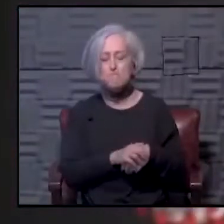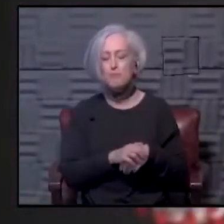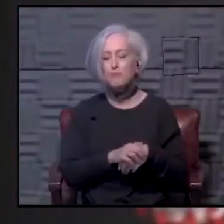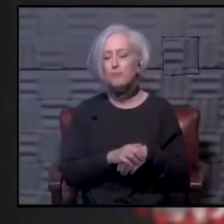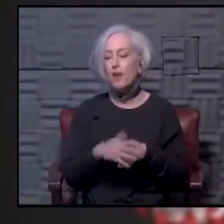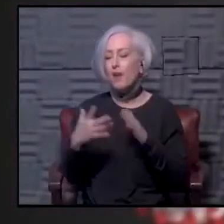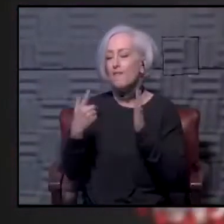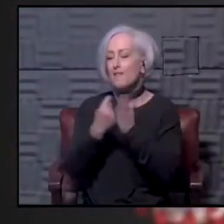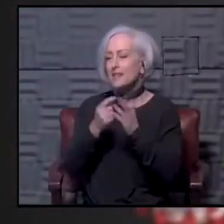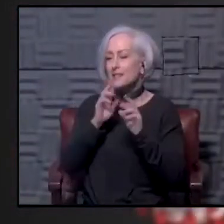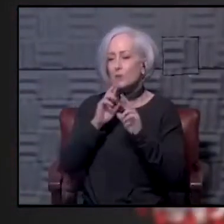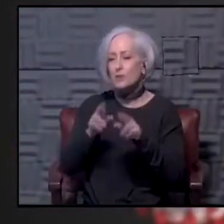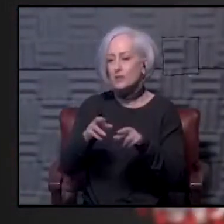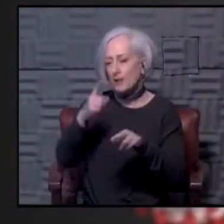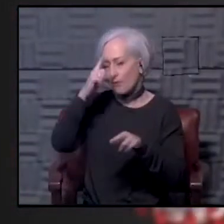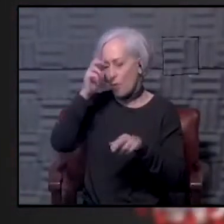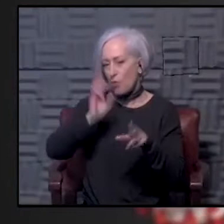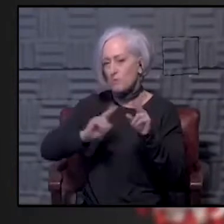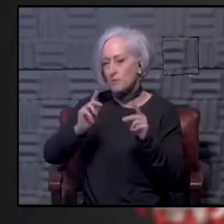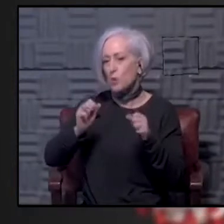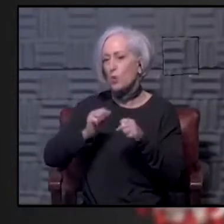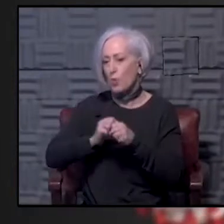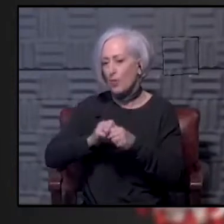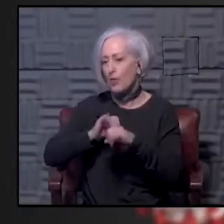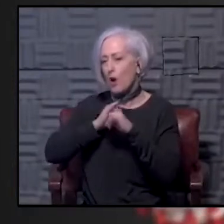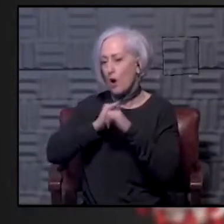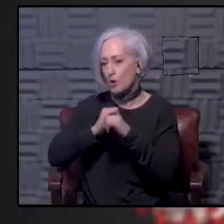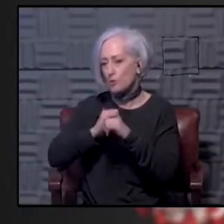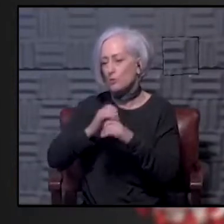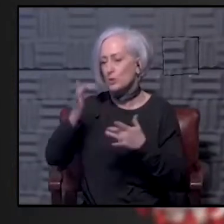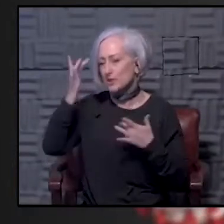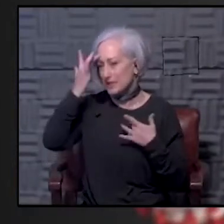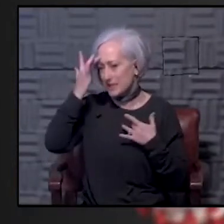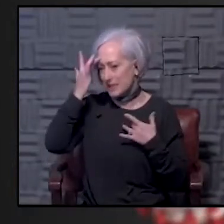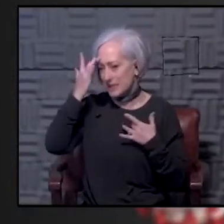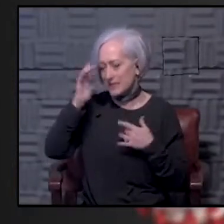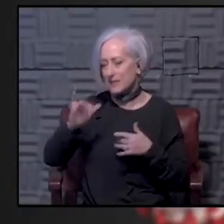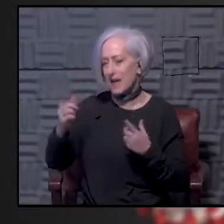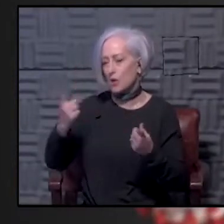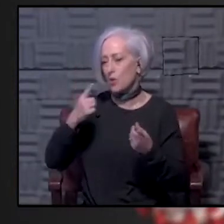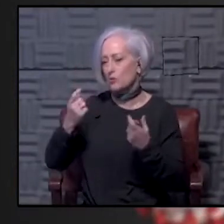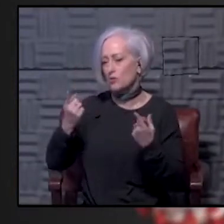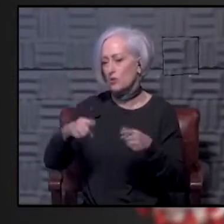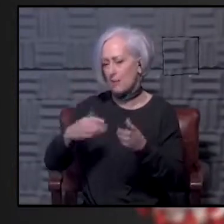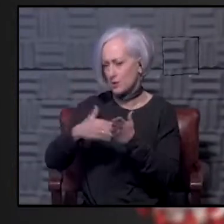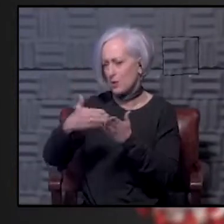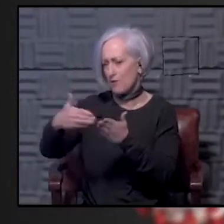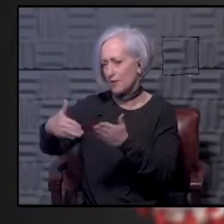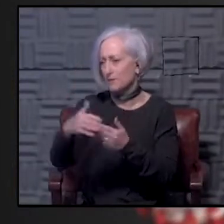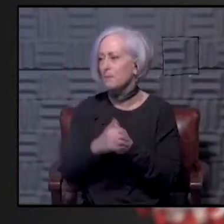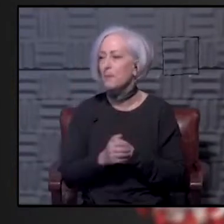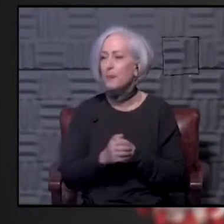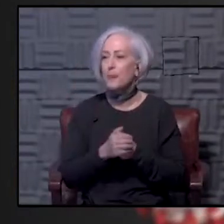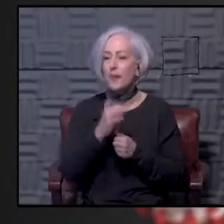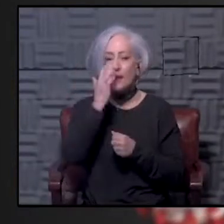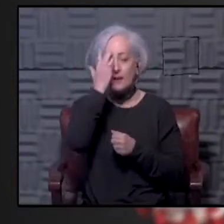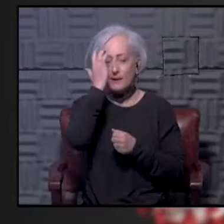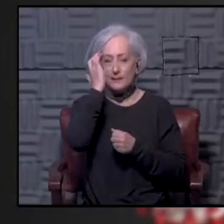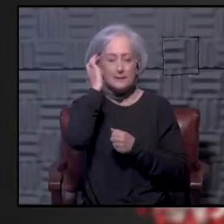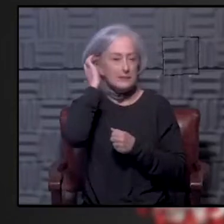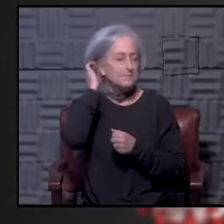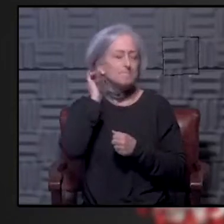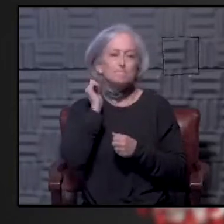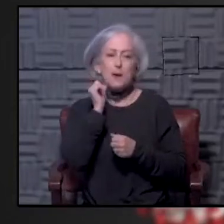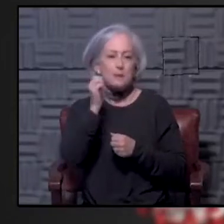been among people with autoimmune diseases? We get this question a lot. Yeah. Well, I'm not aware of